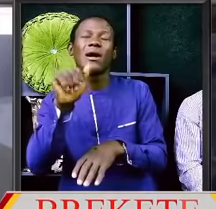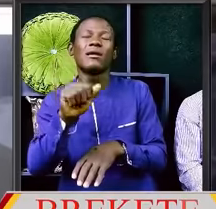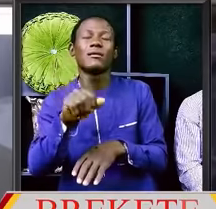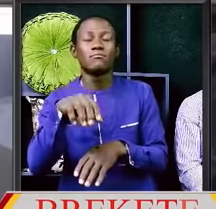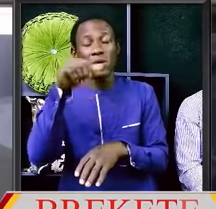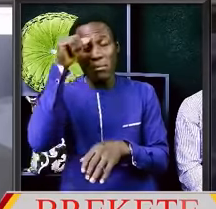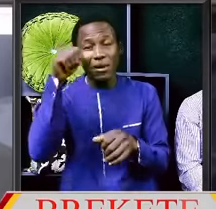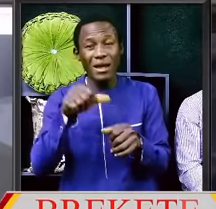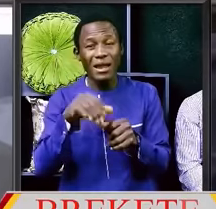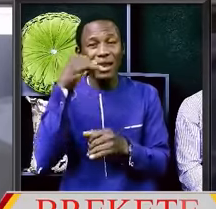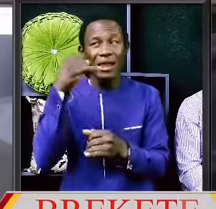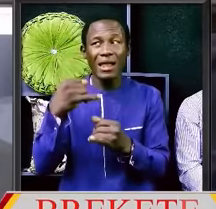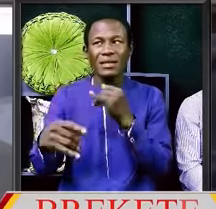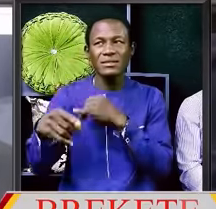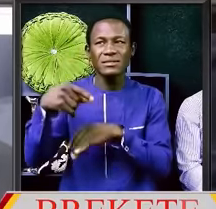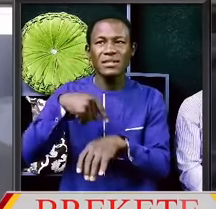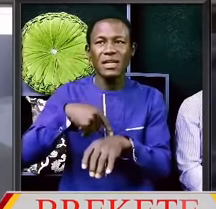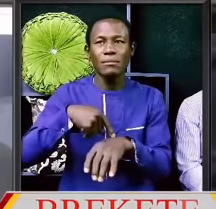number.